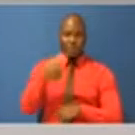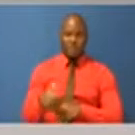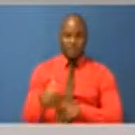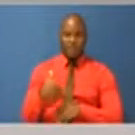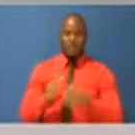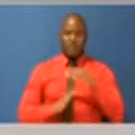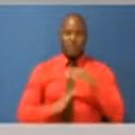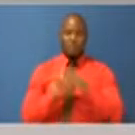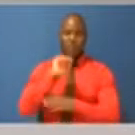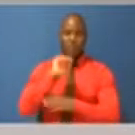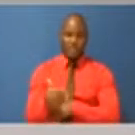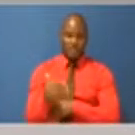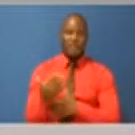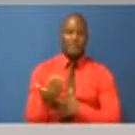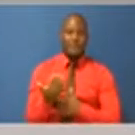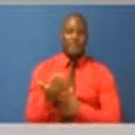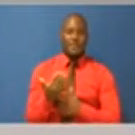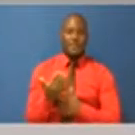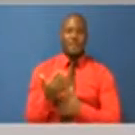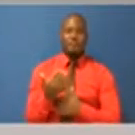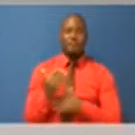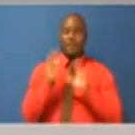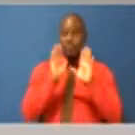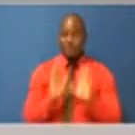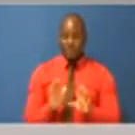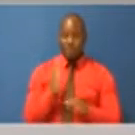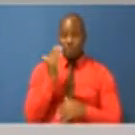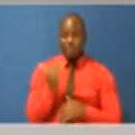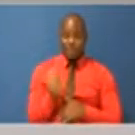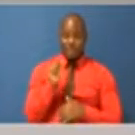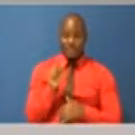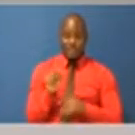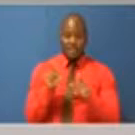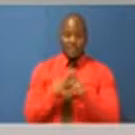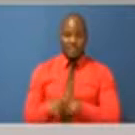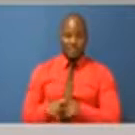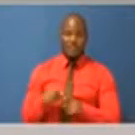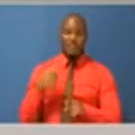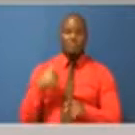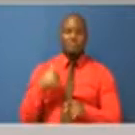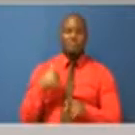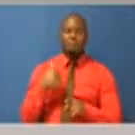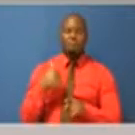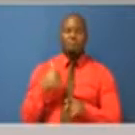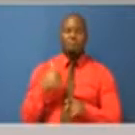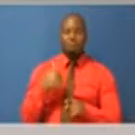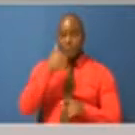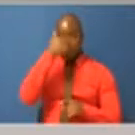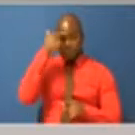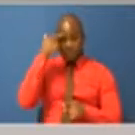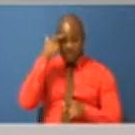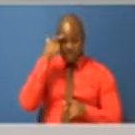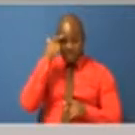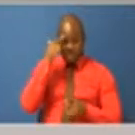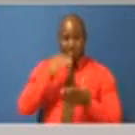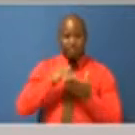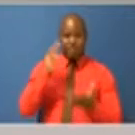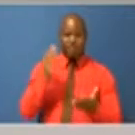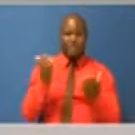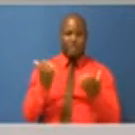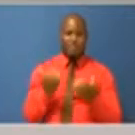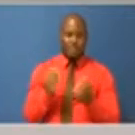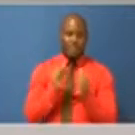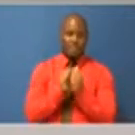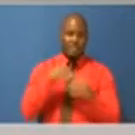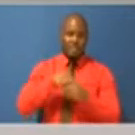kenya i just understood the logic but this is also something that can be applied here because there's too much uh demand in